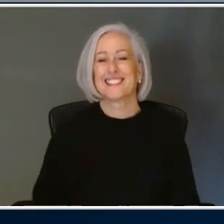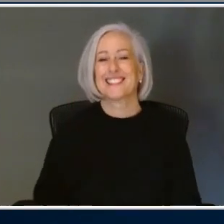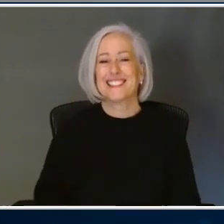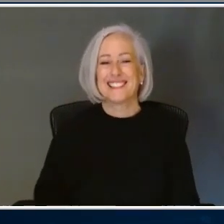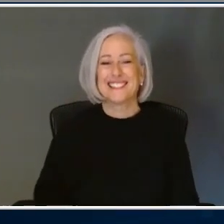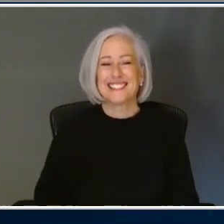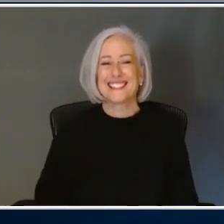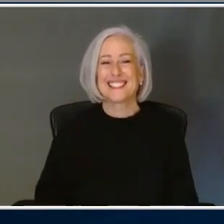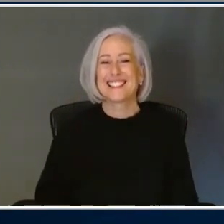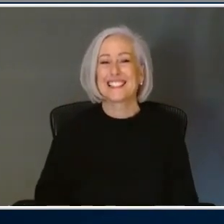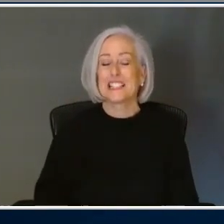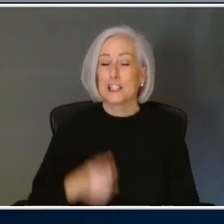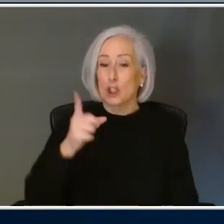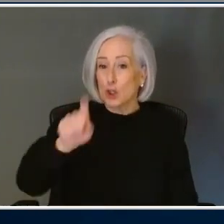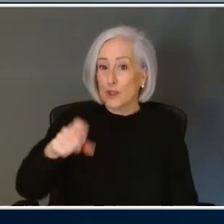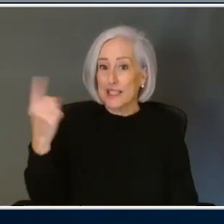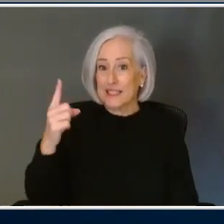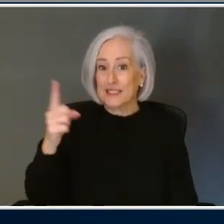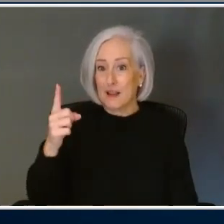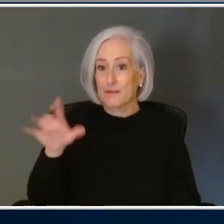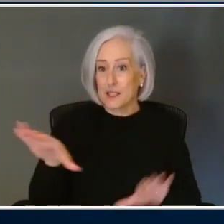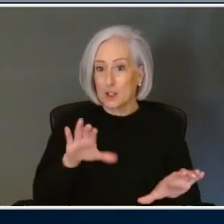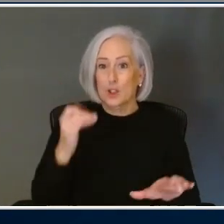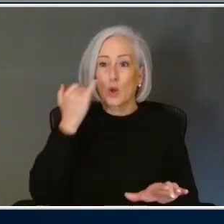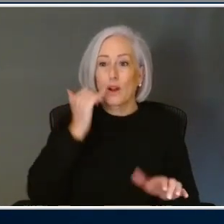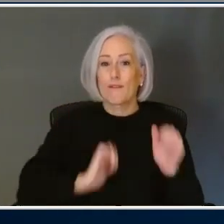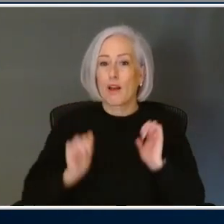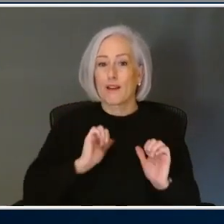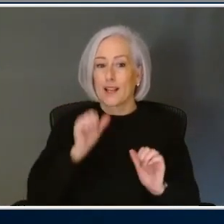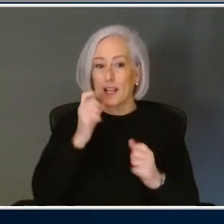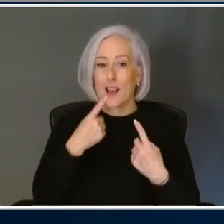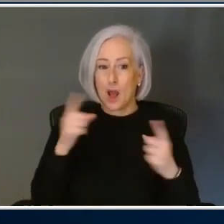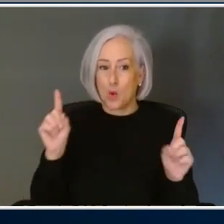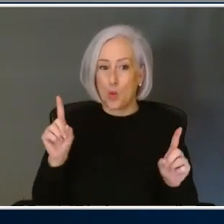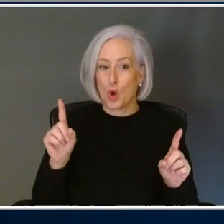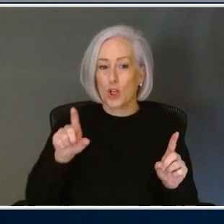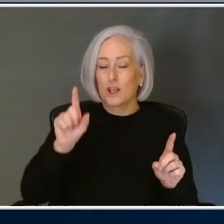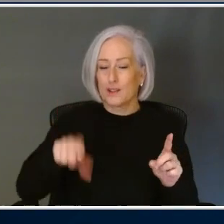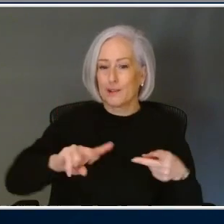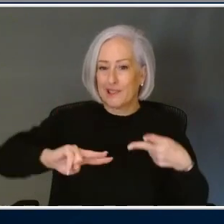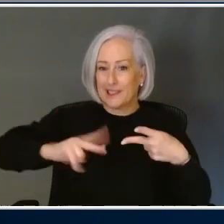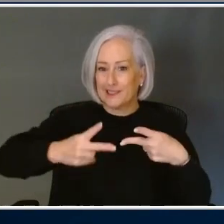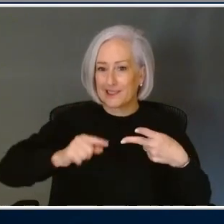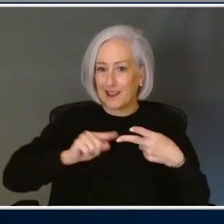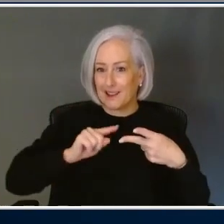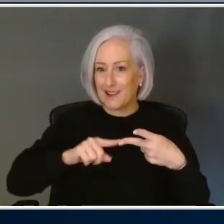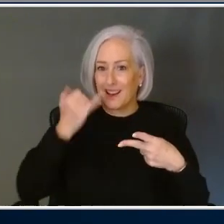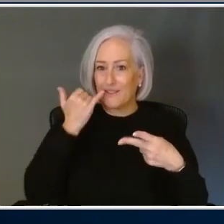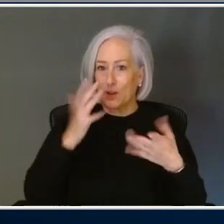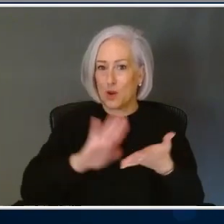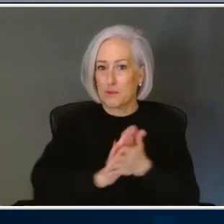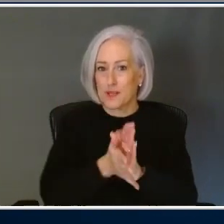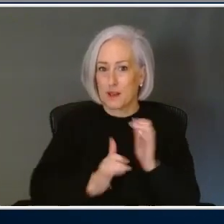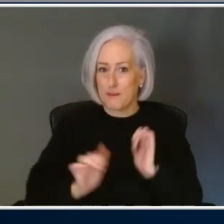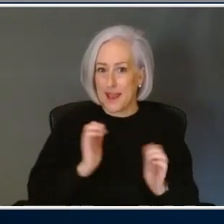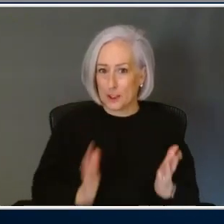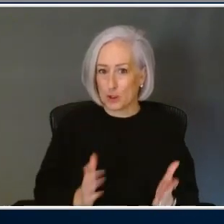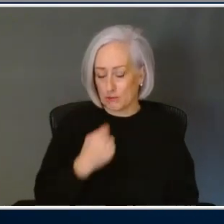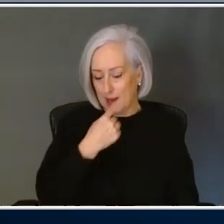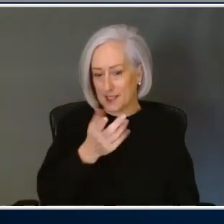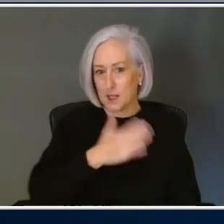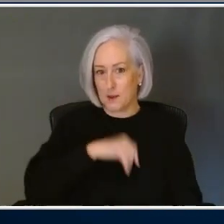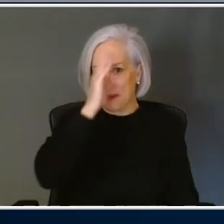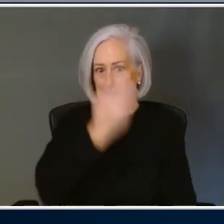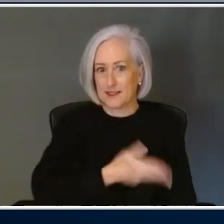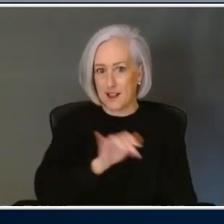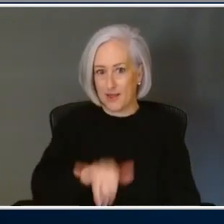But you do need something to fall back on. That's my mothering advice. You have to have something to fall back on if you're going to be an actor. That's what I tell my kid. So you could fall back on